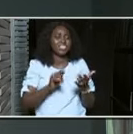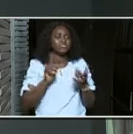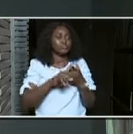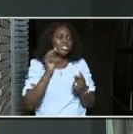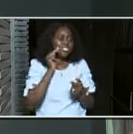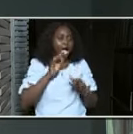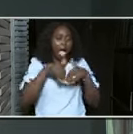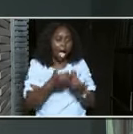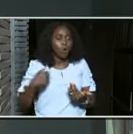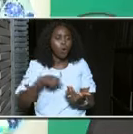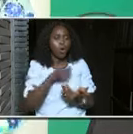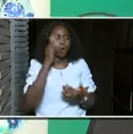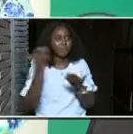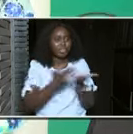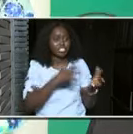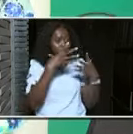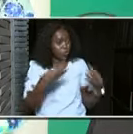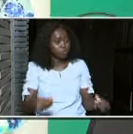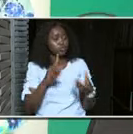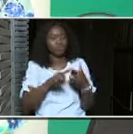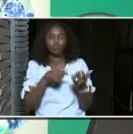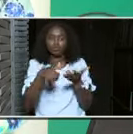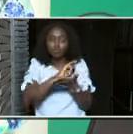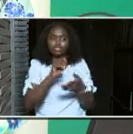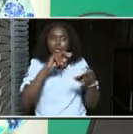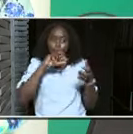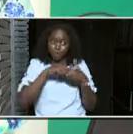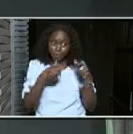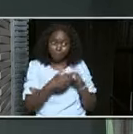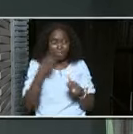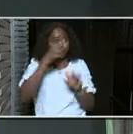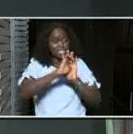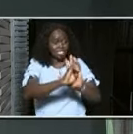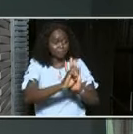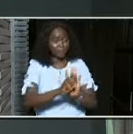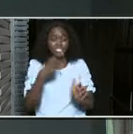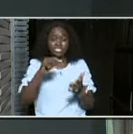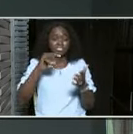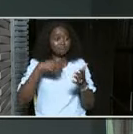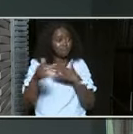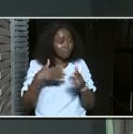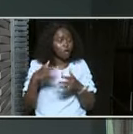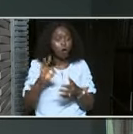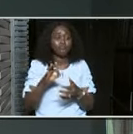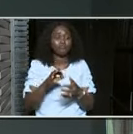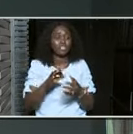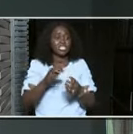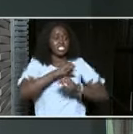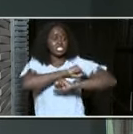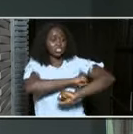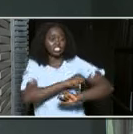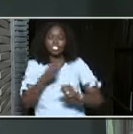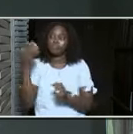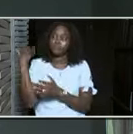to those problems. For example, on the issue of security, and as former Minister of